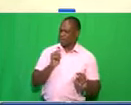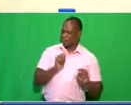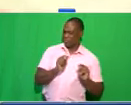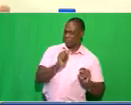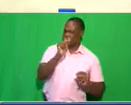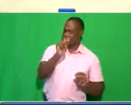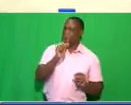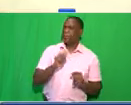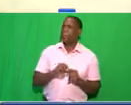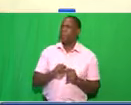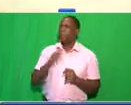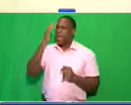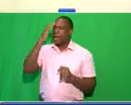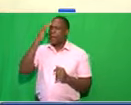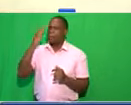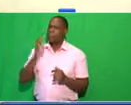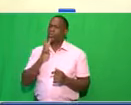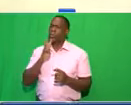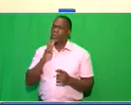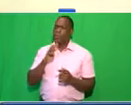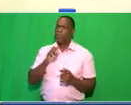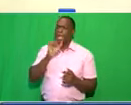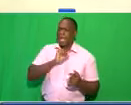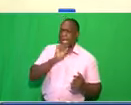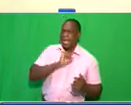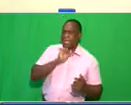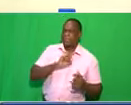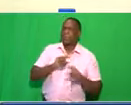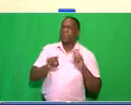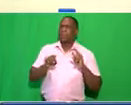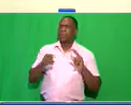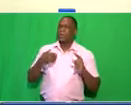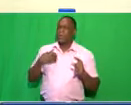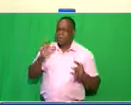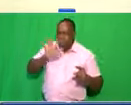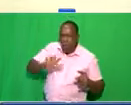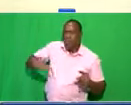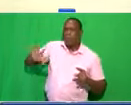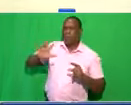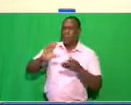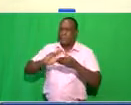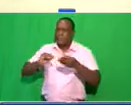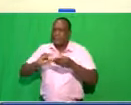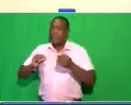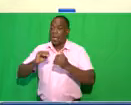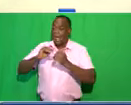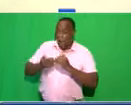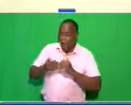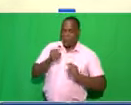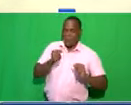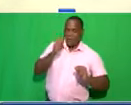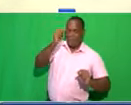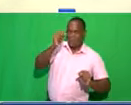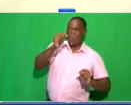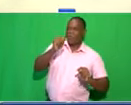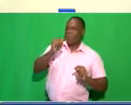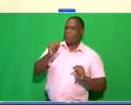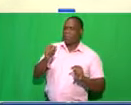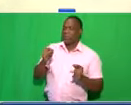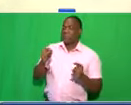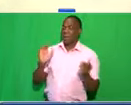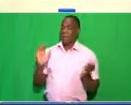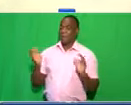segmented it in terms of age, but do we have an overall statement that we can say Trinidad and Tobago is this compared